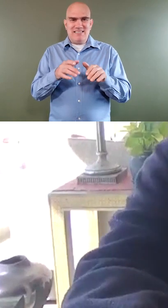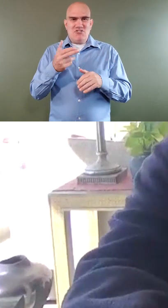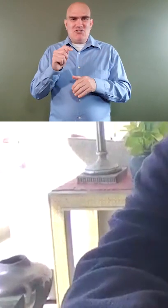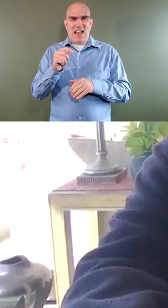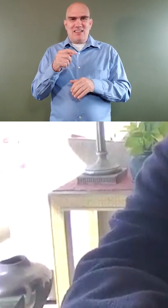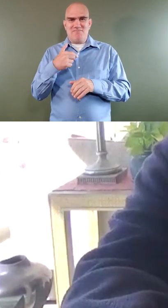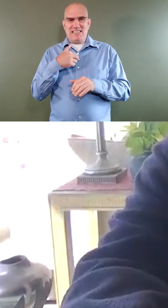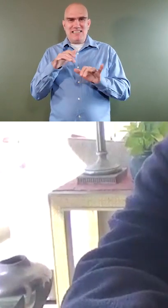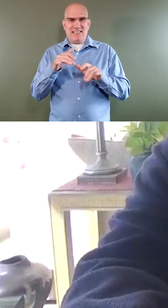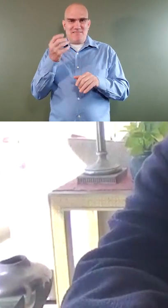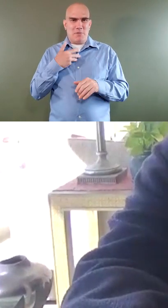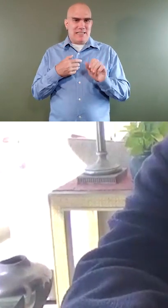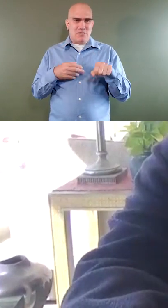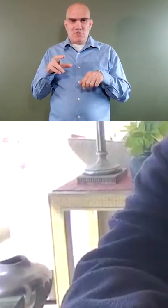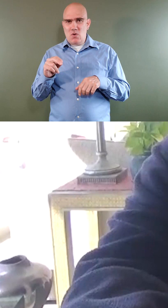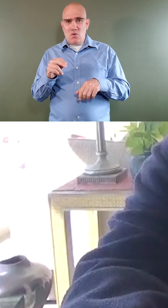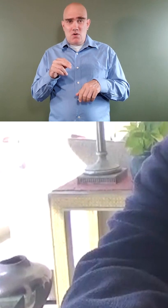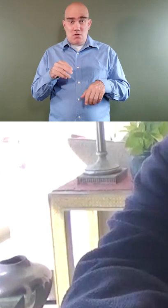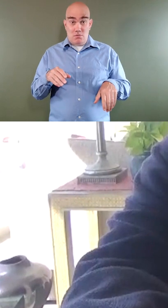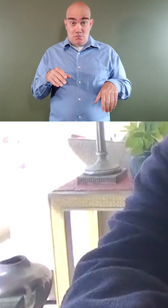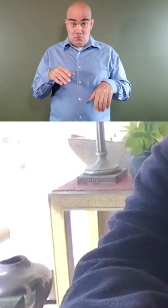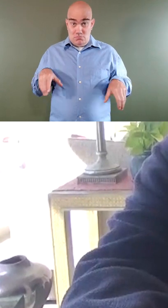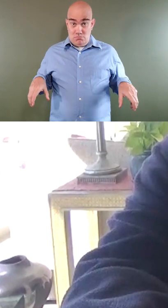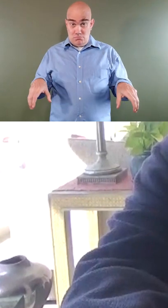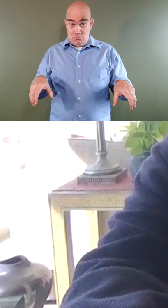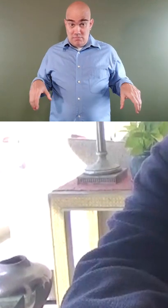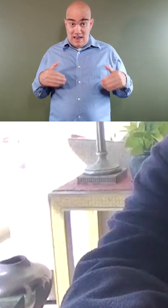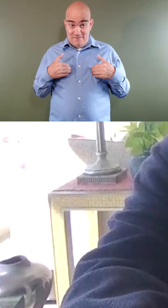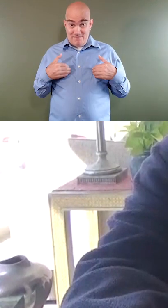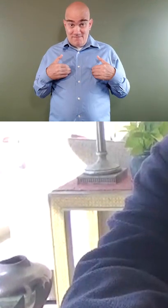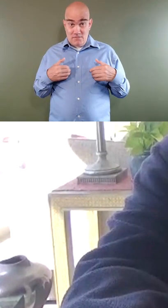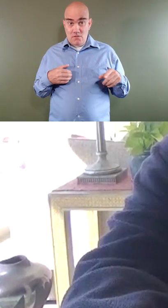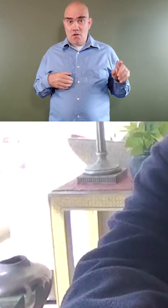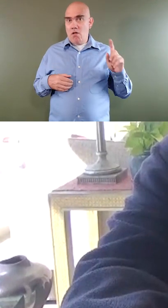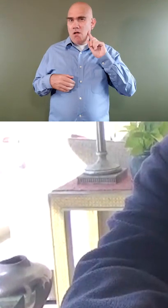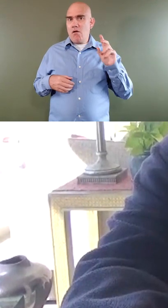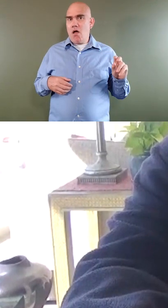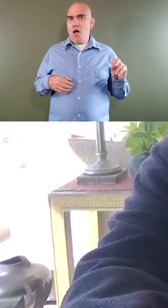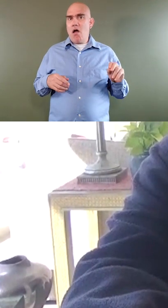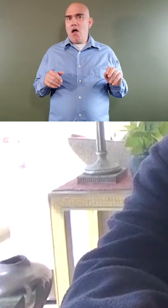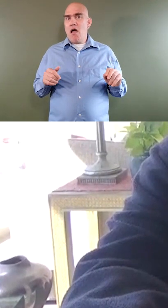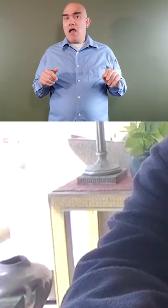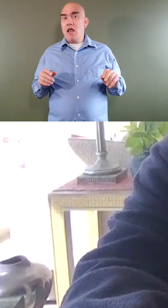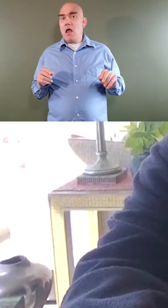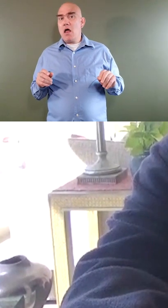tell me yes or no? Armchairs, yes? No. Any